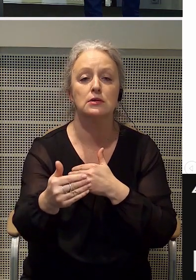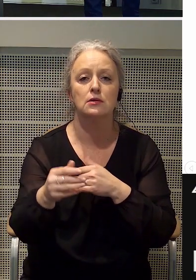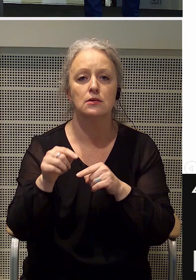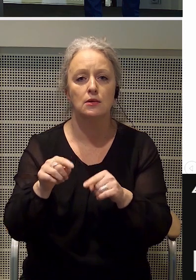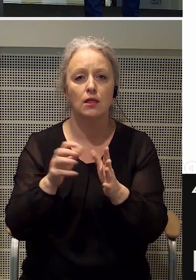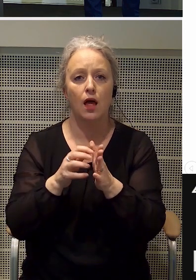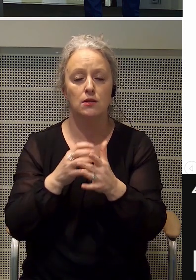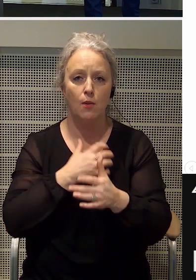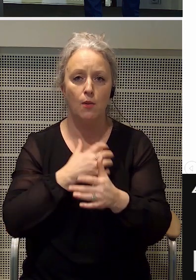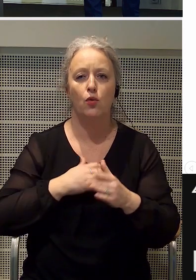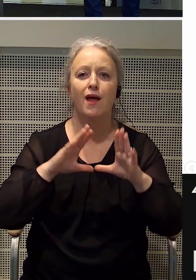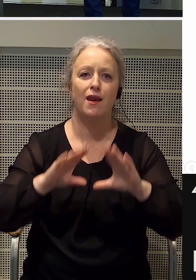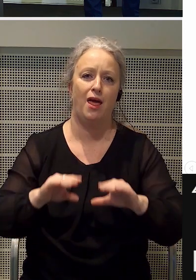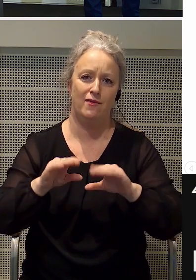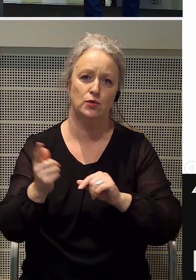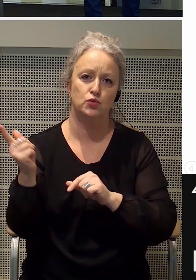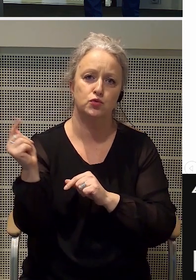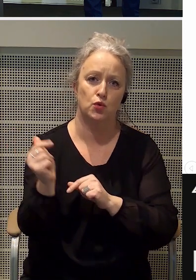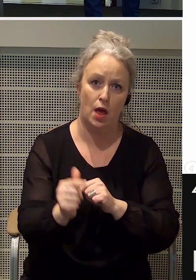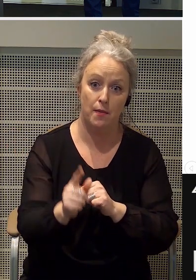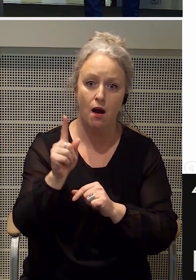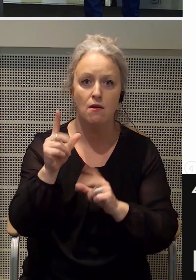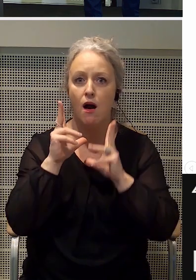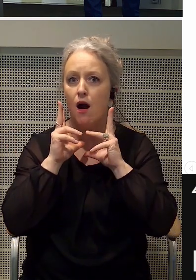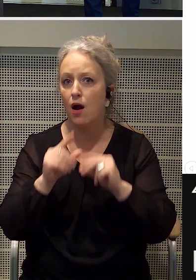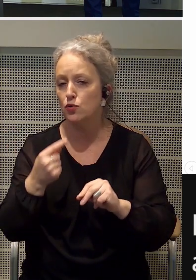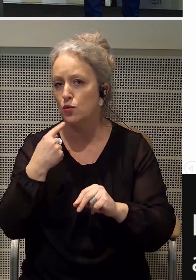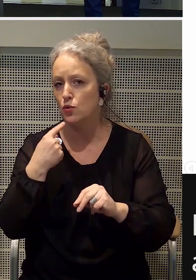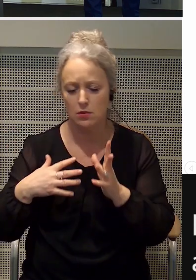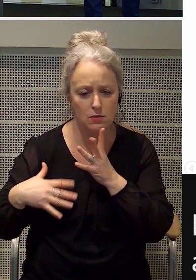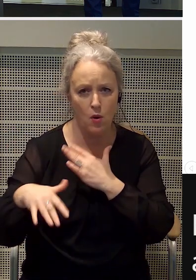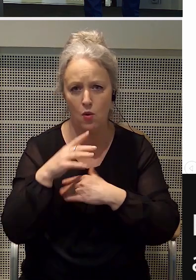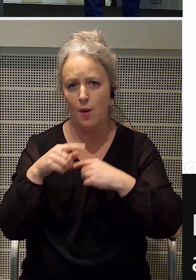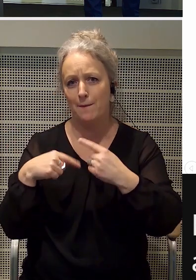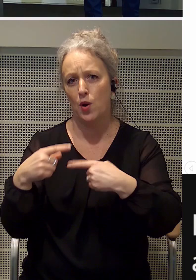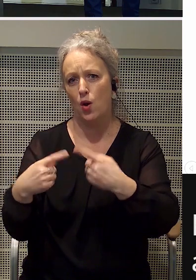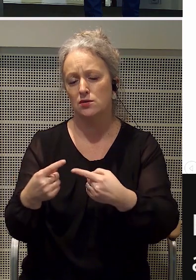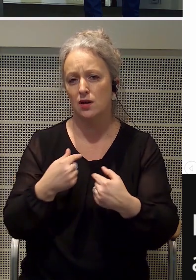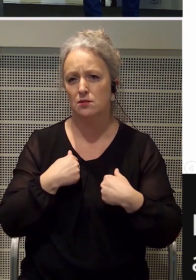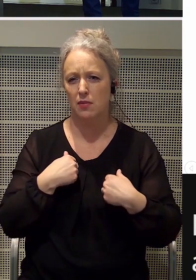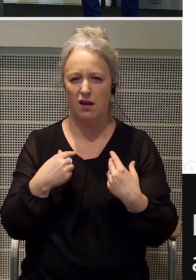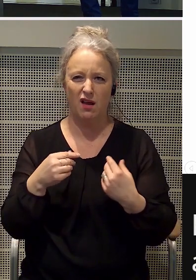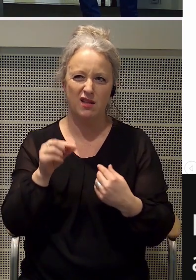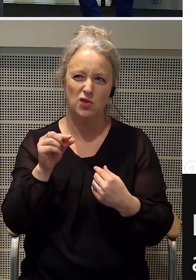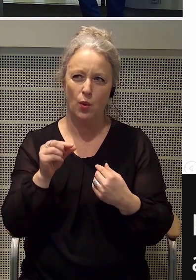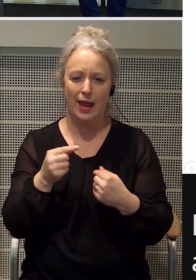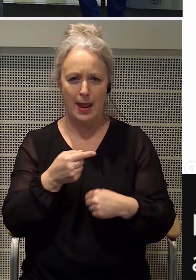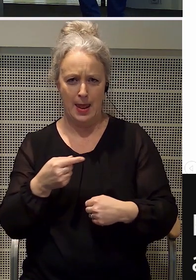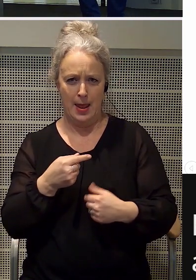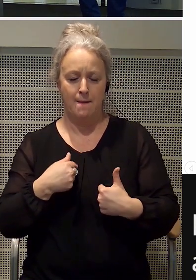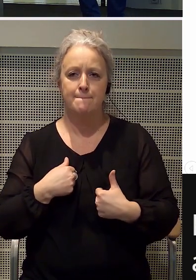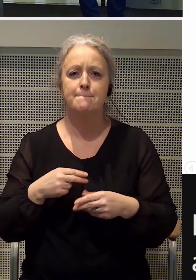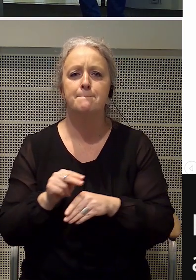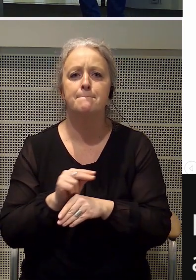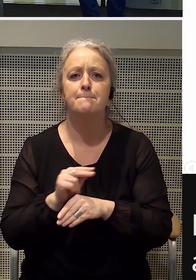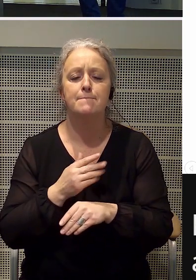We also spoke about this 5 million euros that is aimed at relieving the